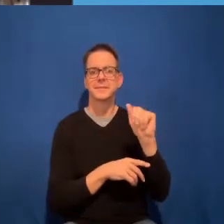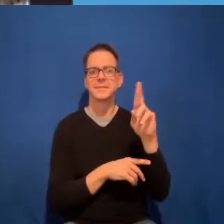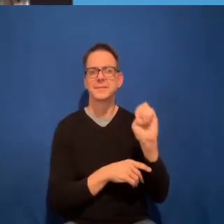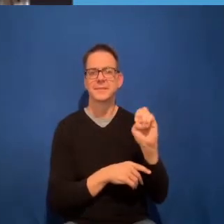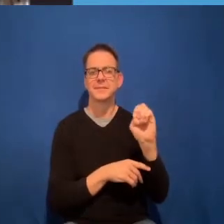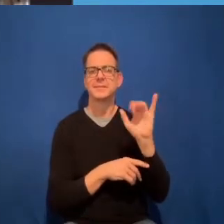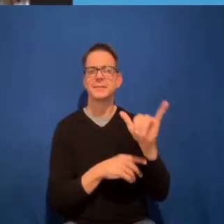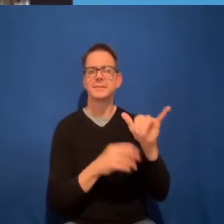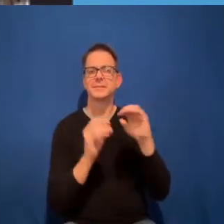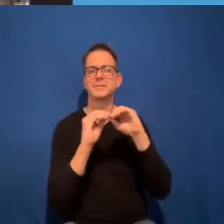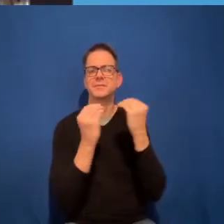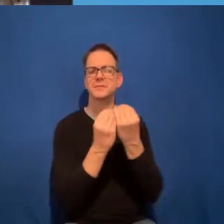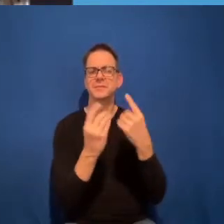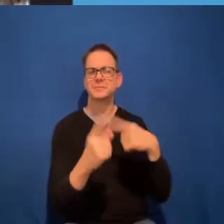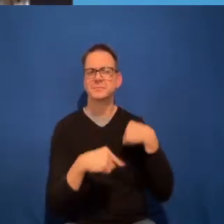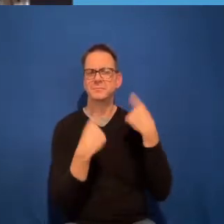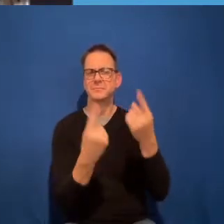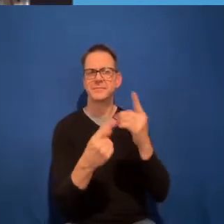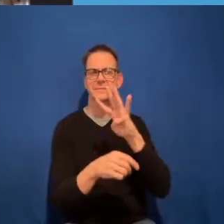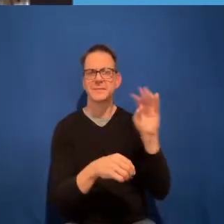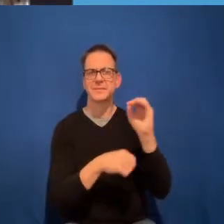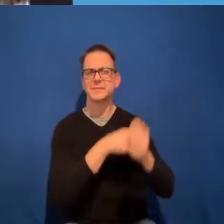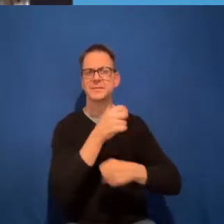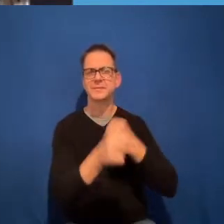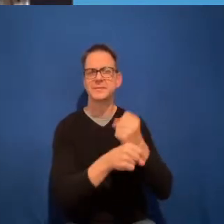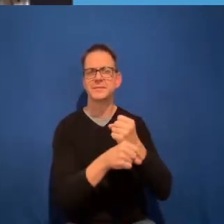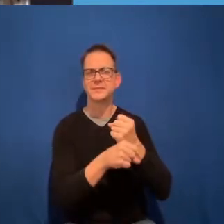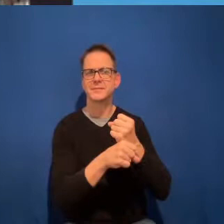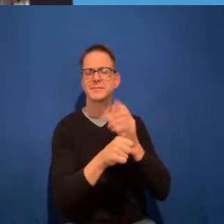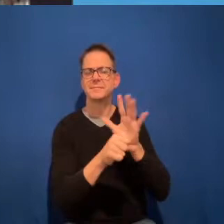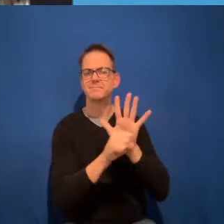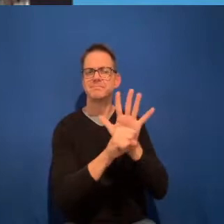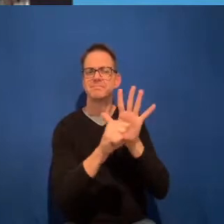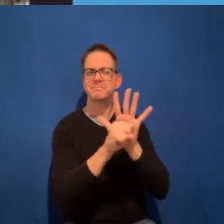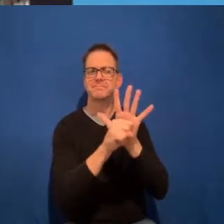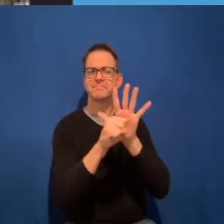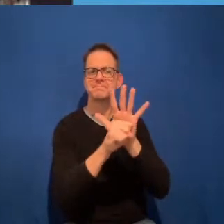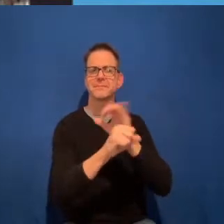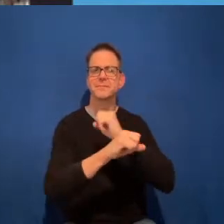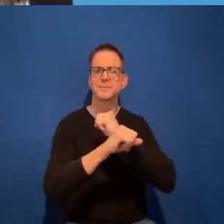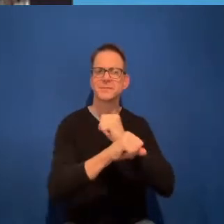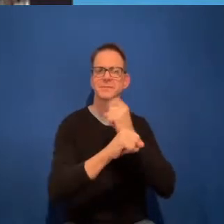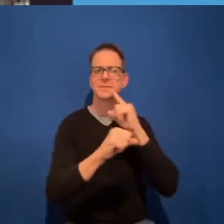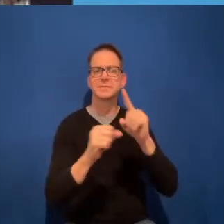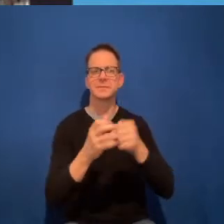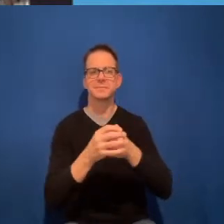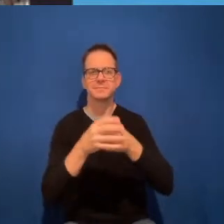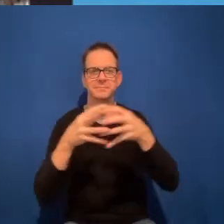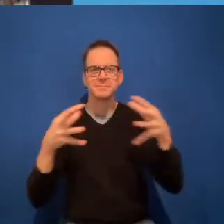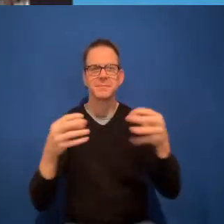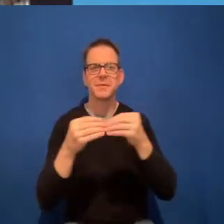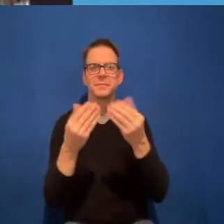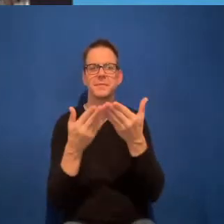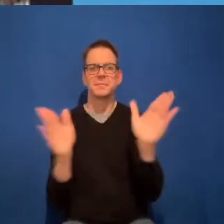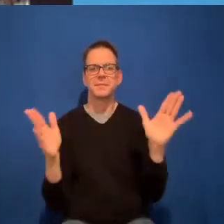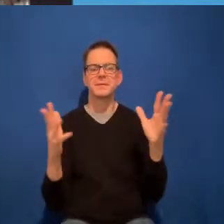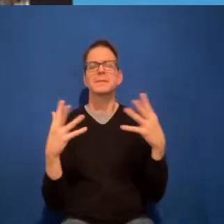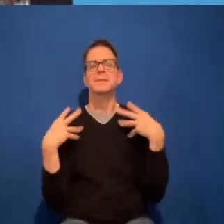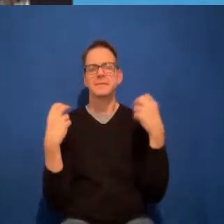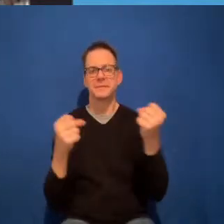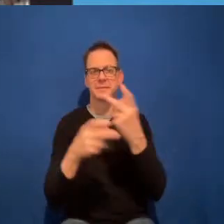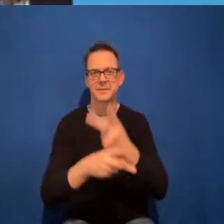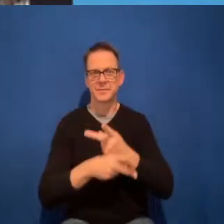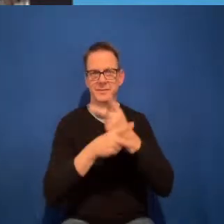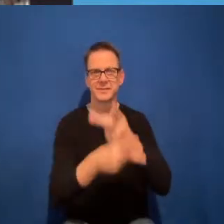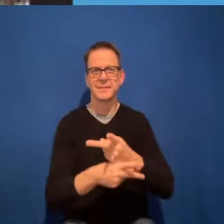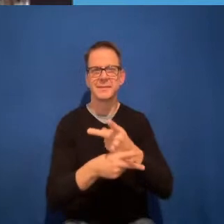that has been for the past 40 years been promoting the protection and expansion of our public health care. And I'm speaking